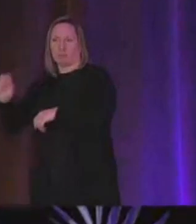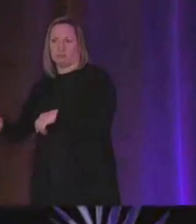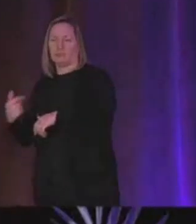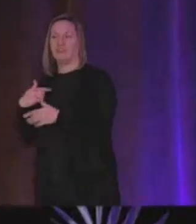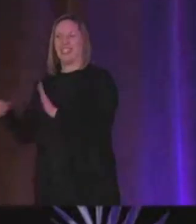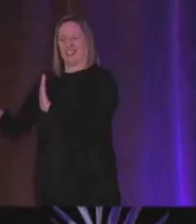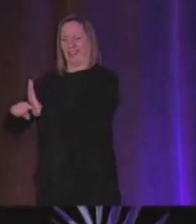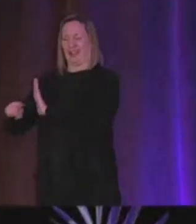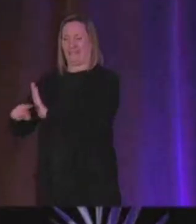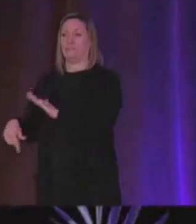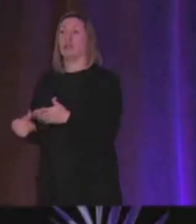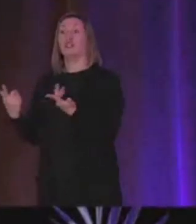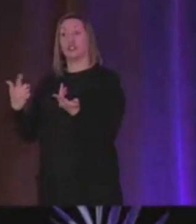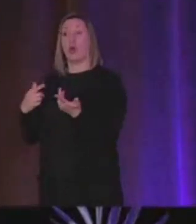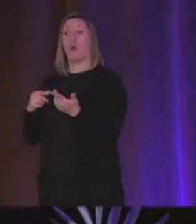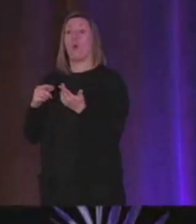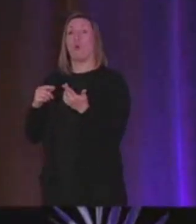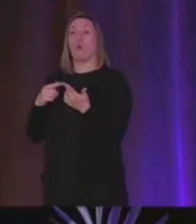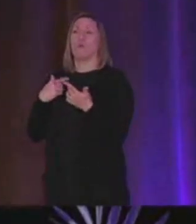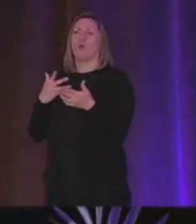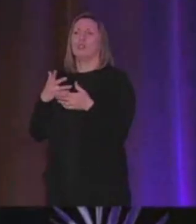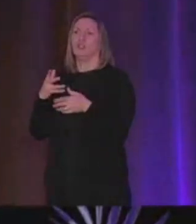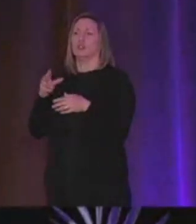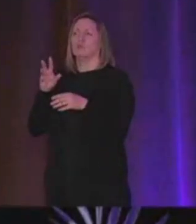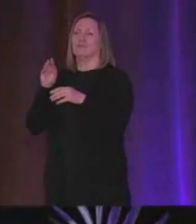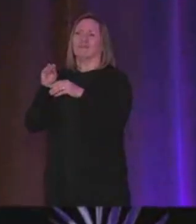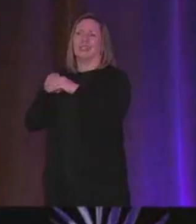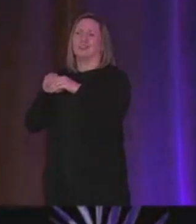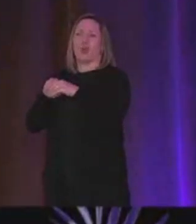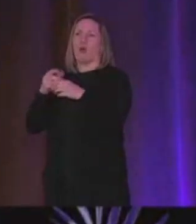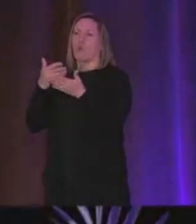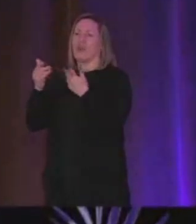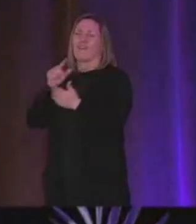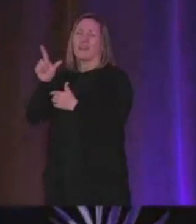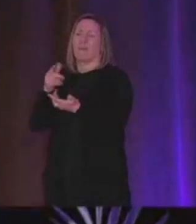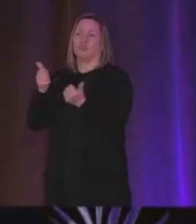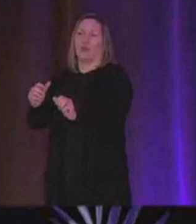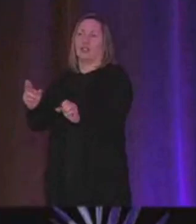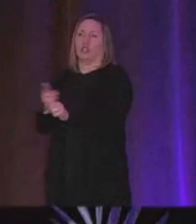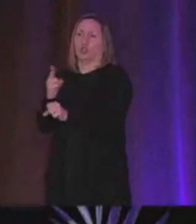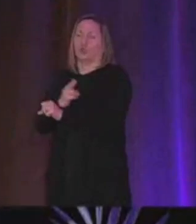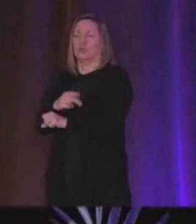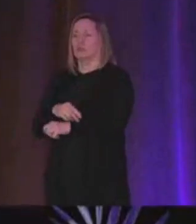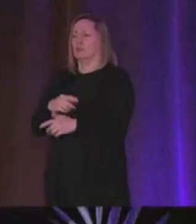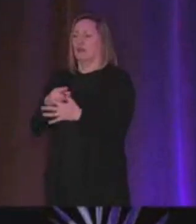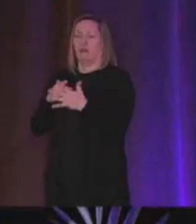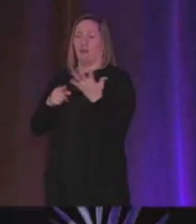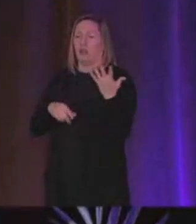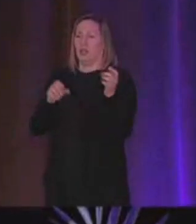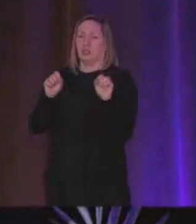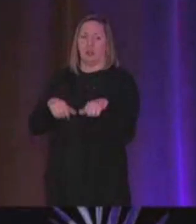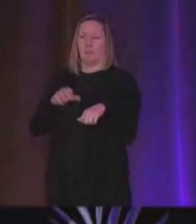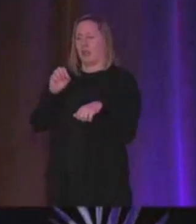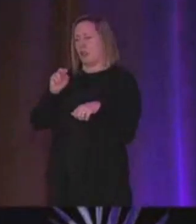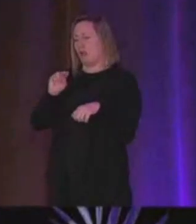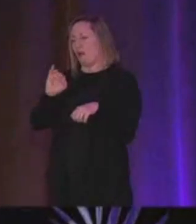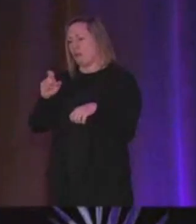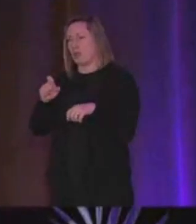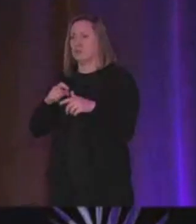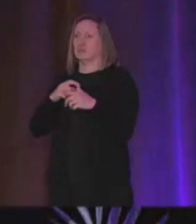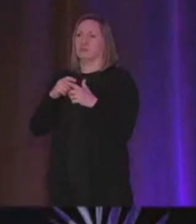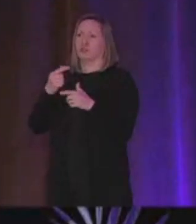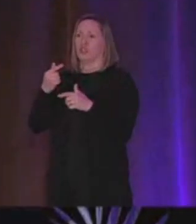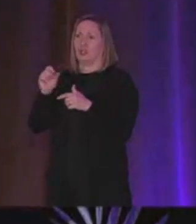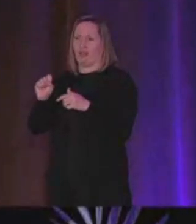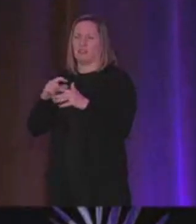the first thing that you need to do is install whichever libraries that you're trying to use. Either it could be the Tensorflow.js, or either it could be the Onnx.js or /